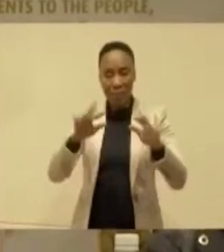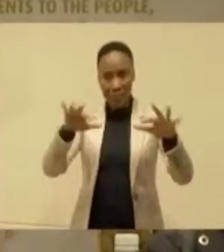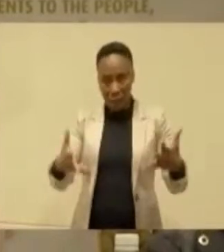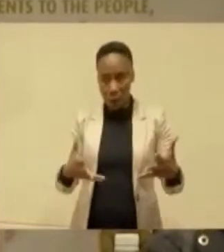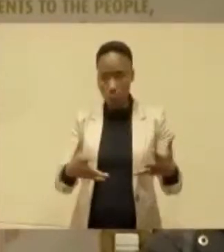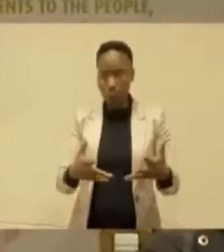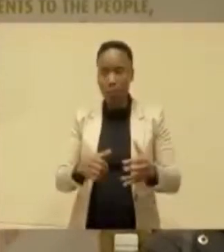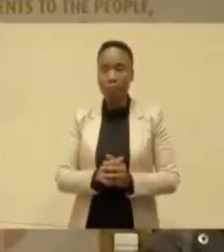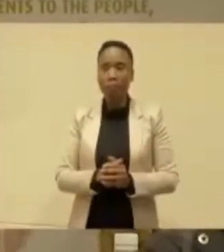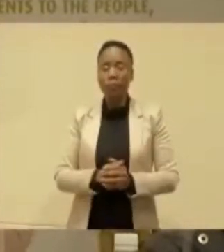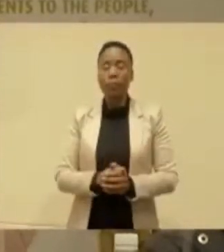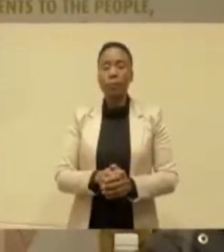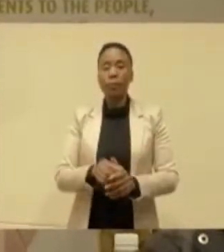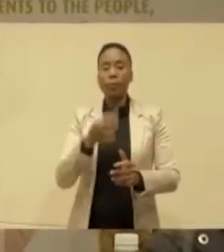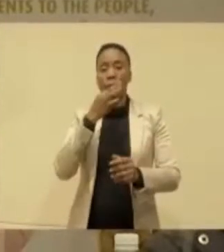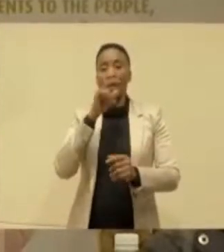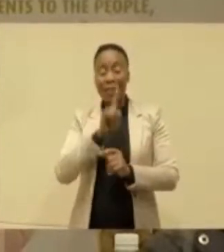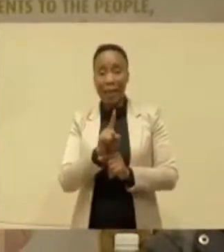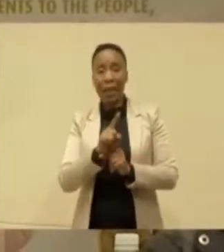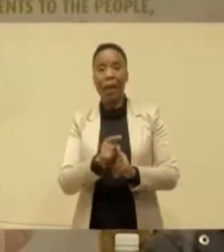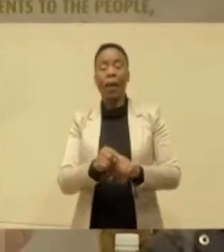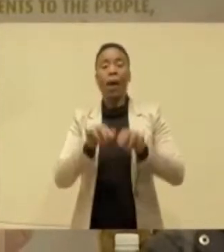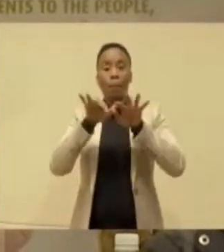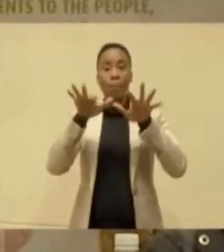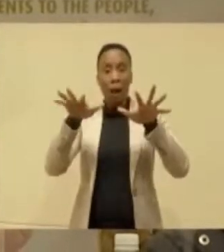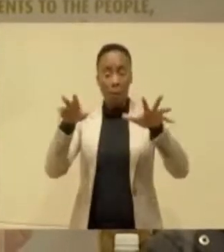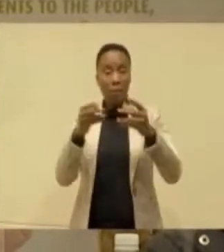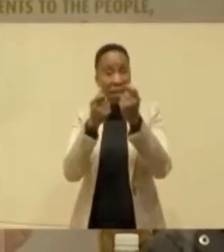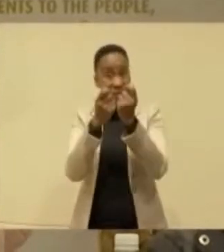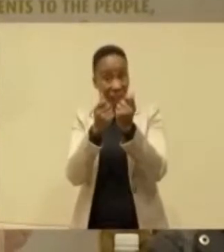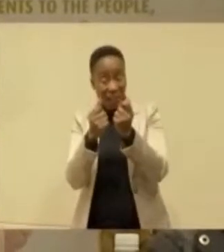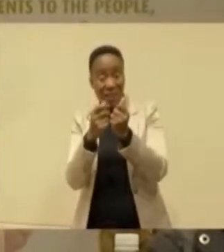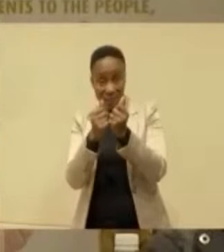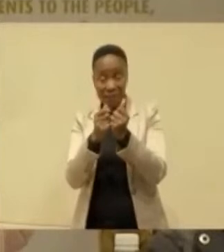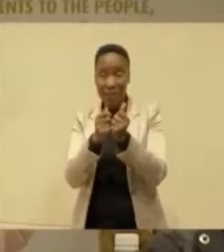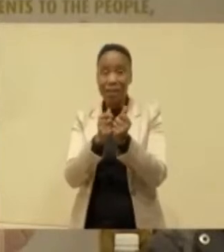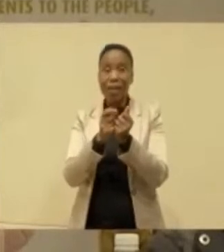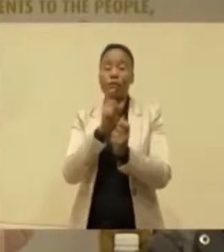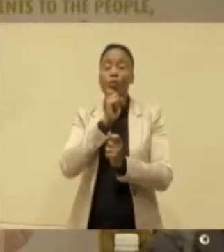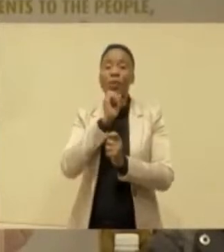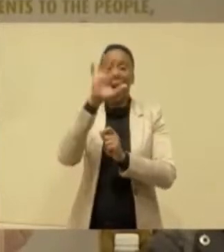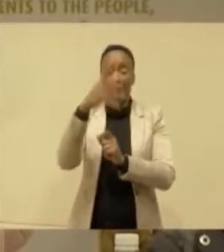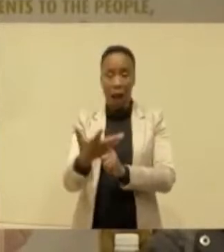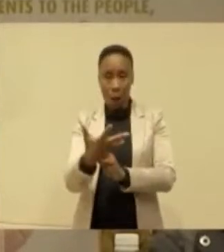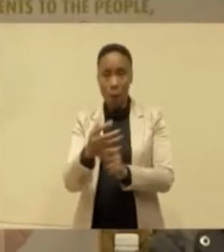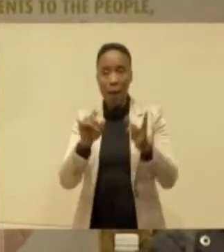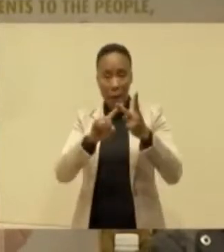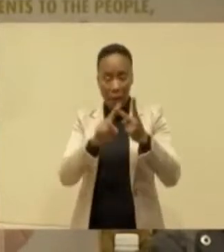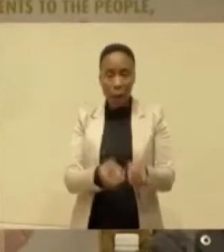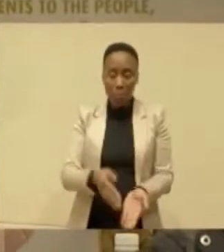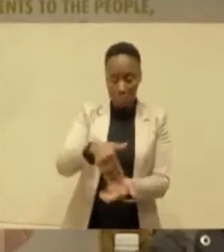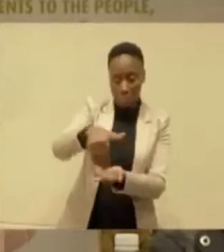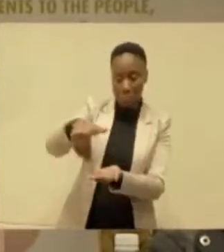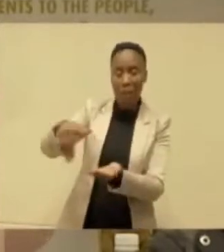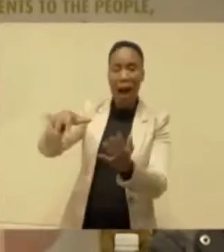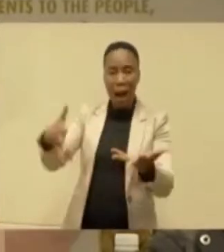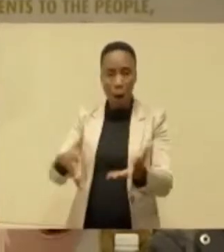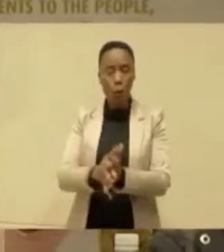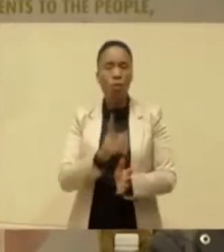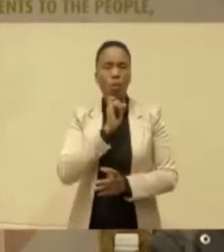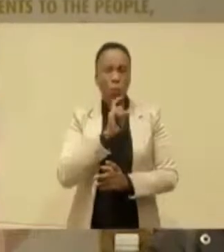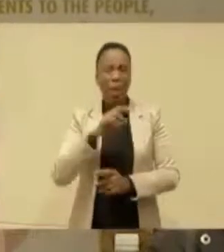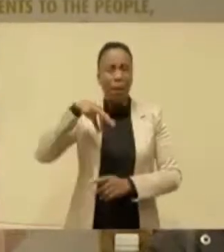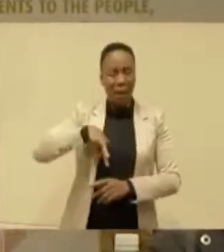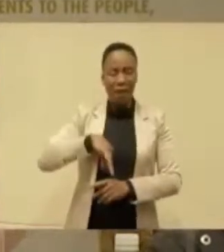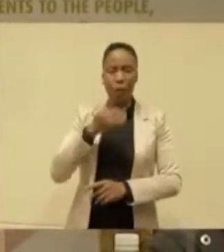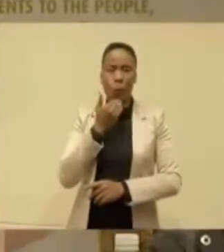budgeting can determine how public funds are raised how they are used and who benefits from them just this